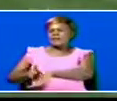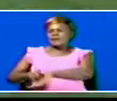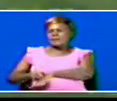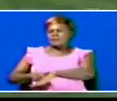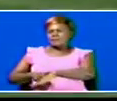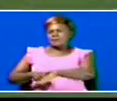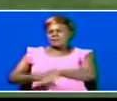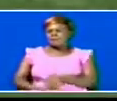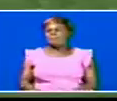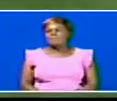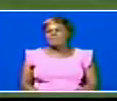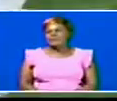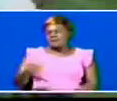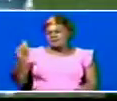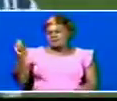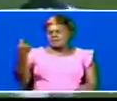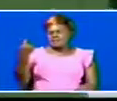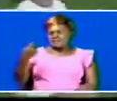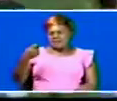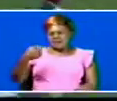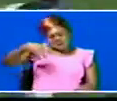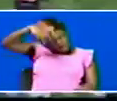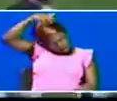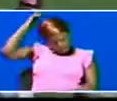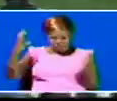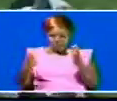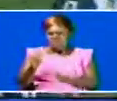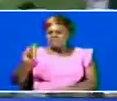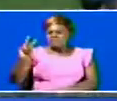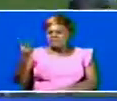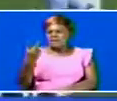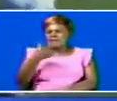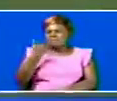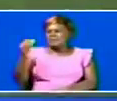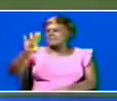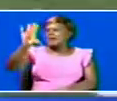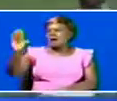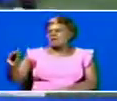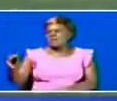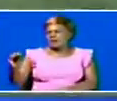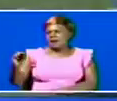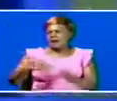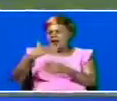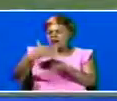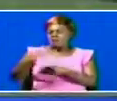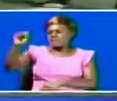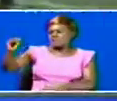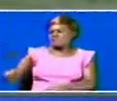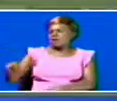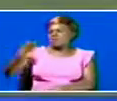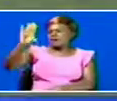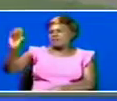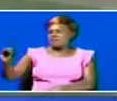In the competition so far? The Kenya Lionesses, the second best of women rugby team in Africa, behind the South African outfit who won